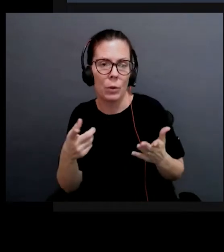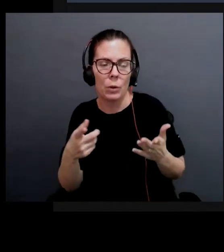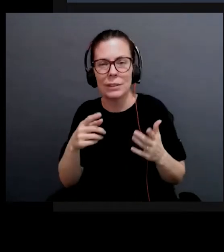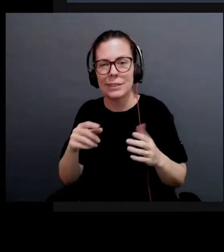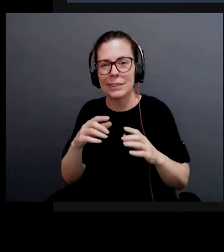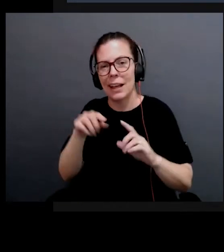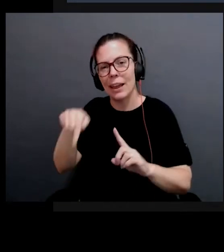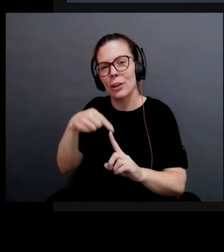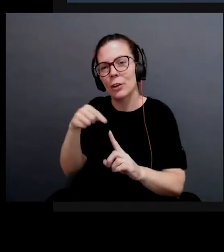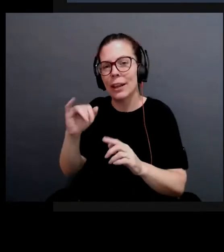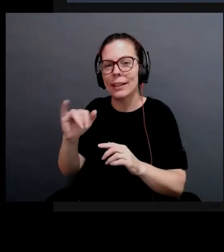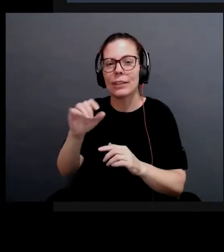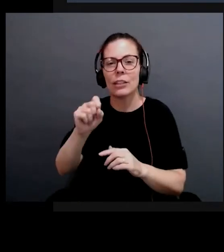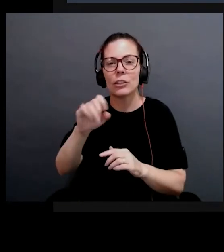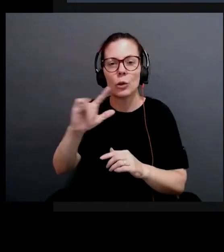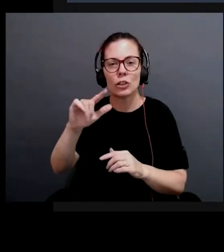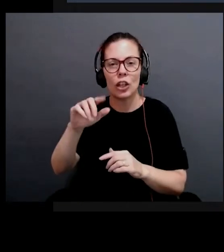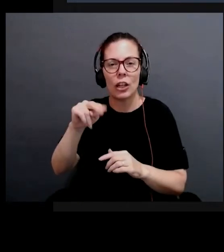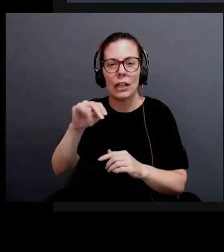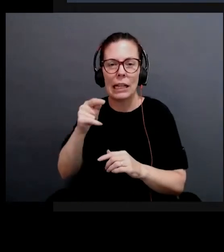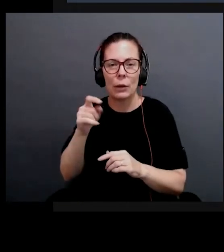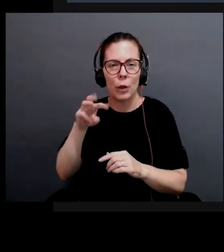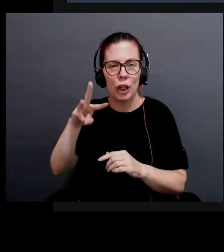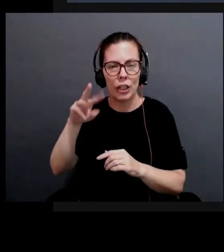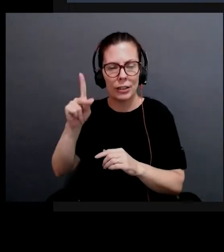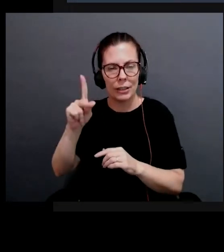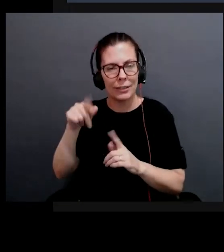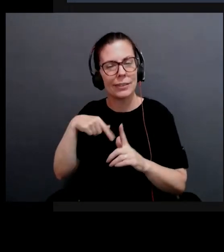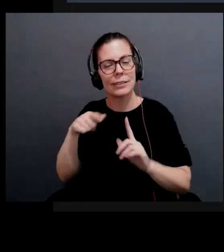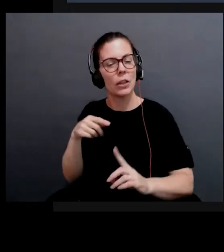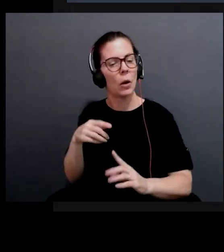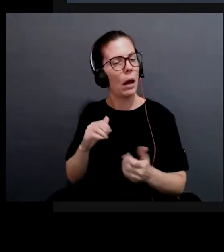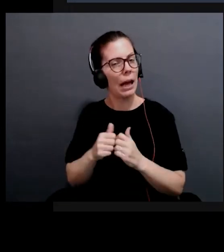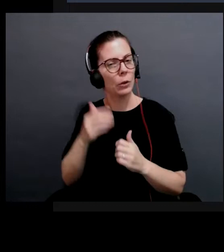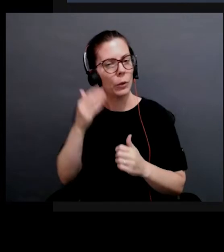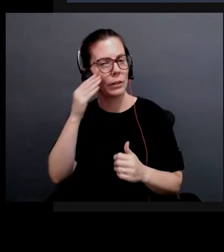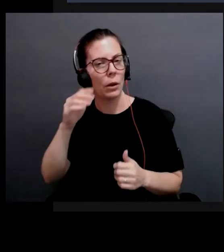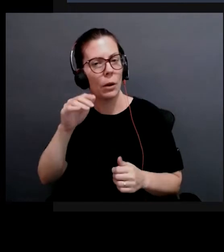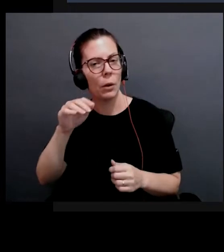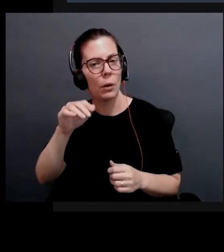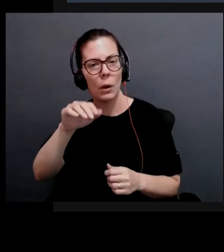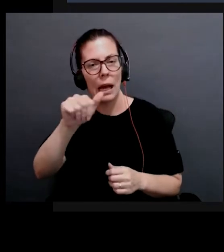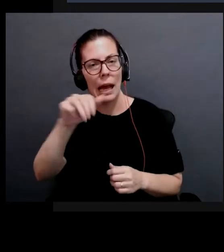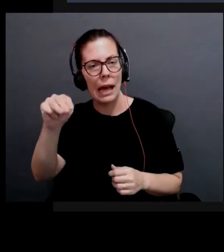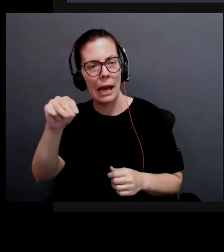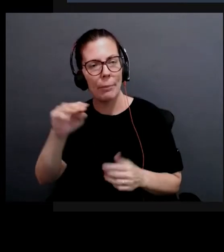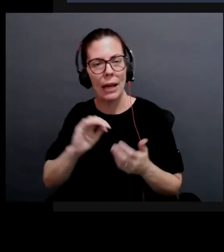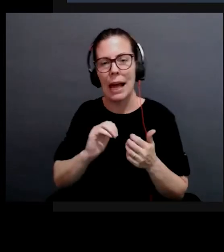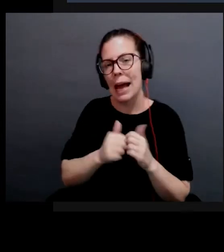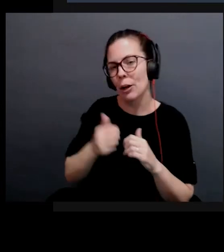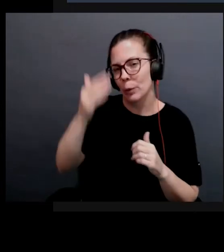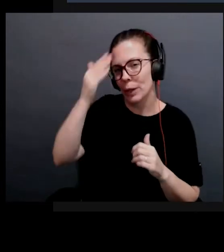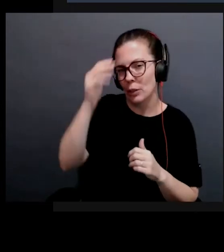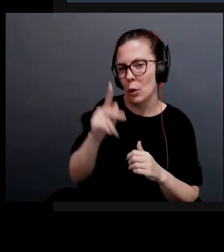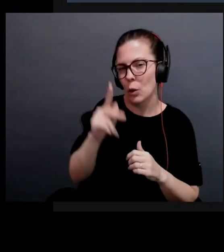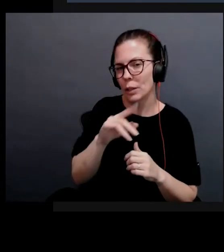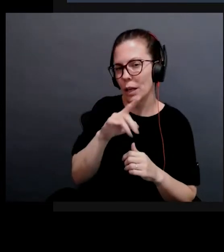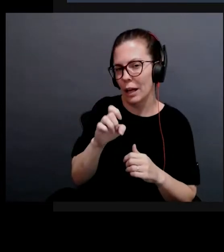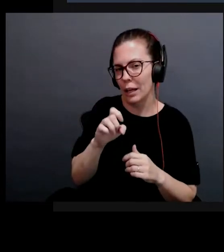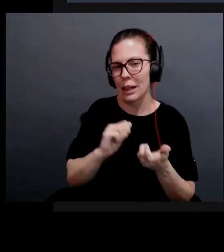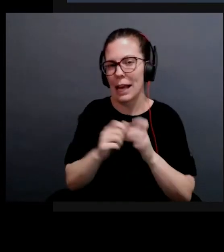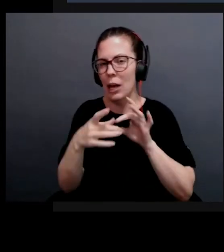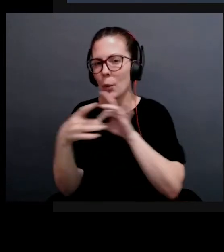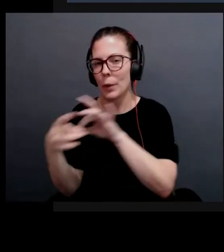social network. How do I know AM? How do I know Kyle inside, how are we connected? Okay, so